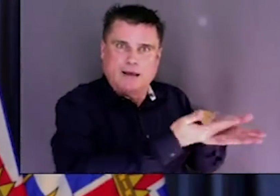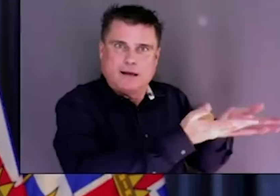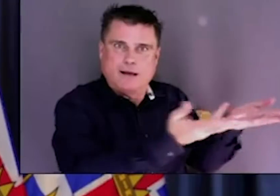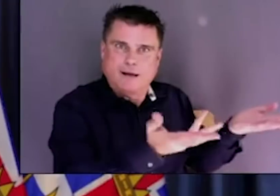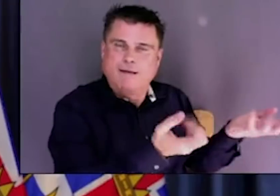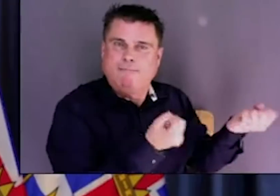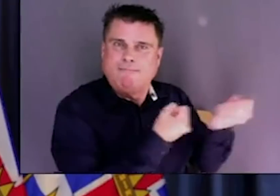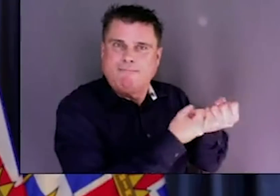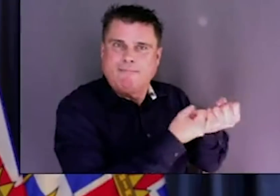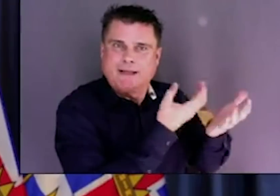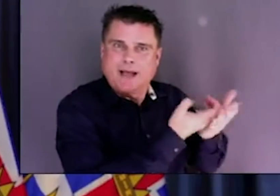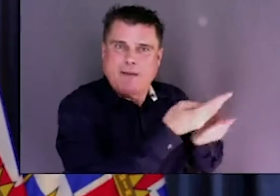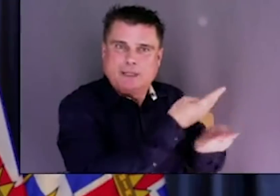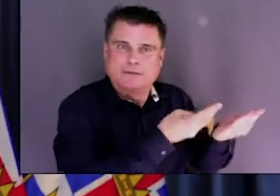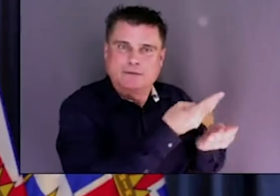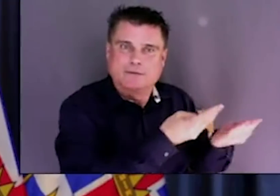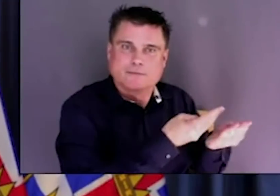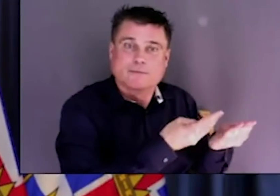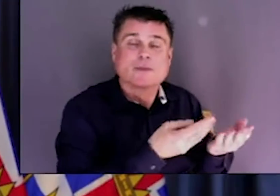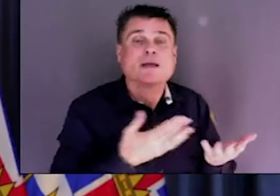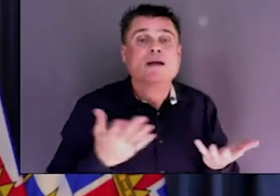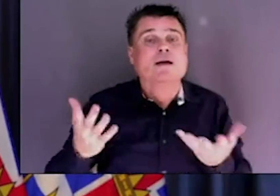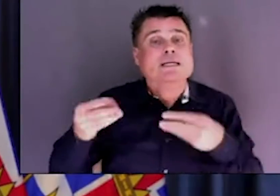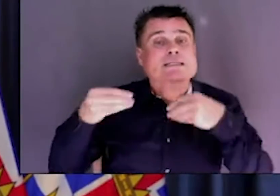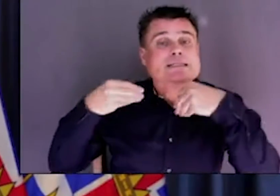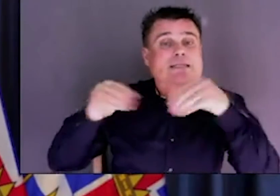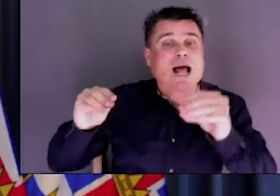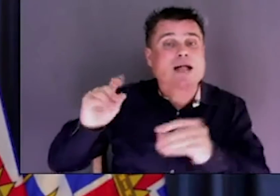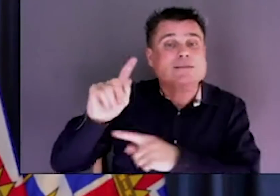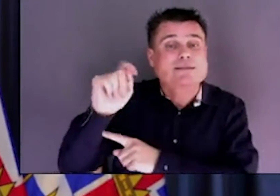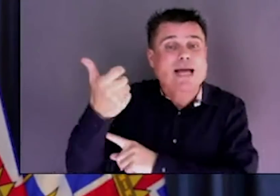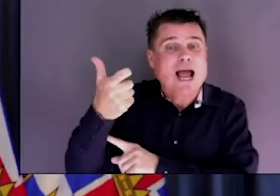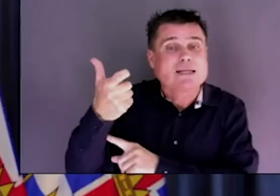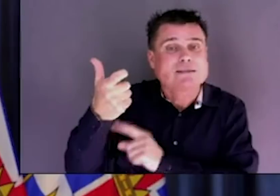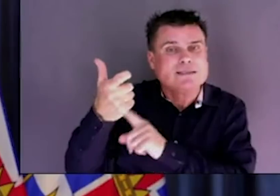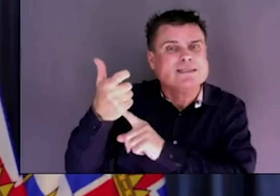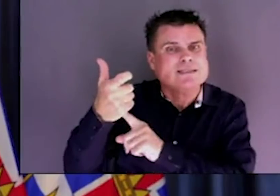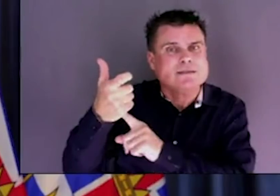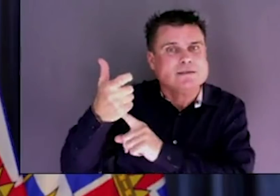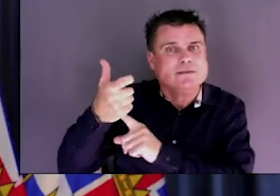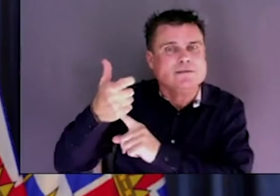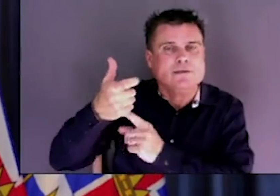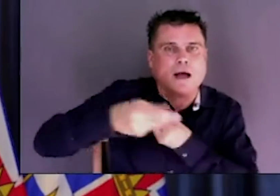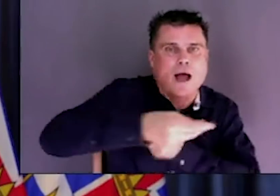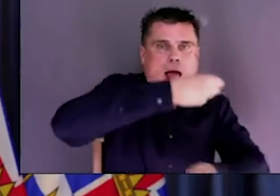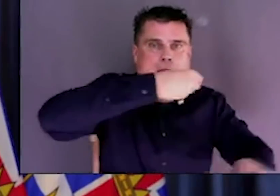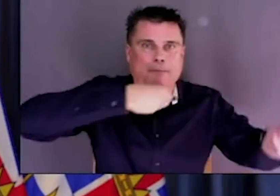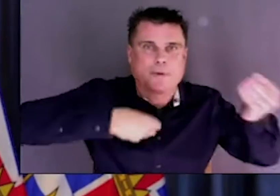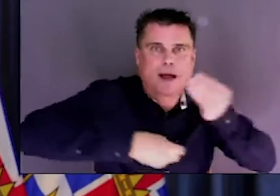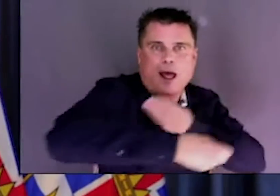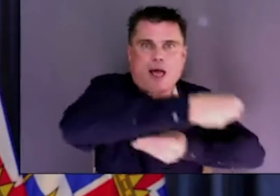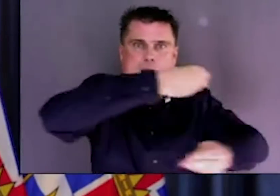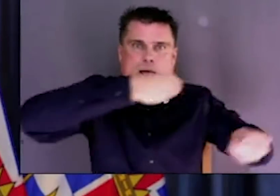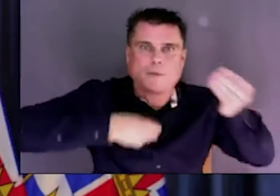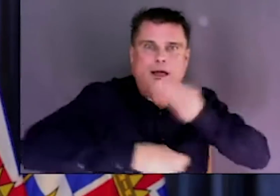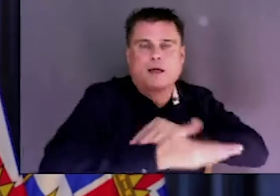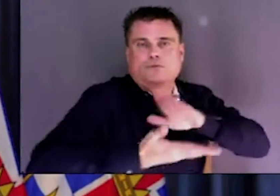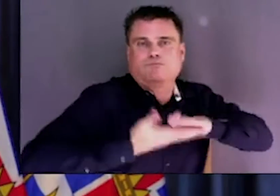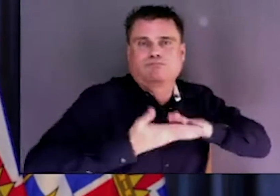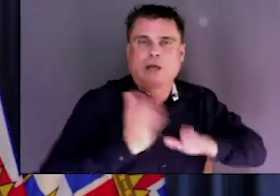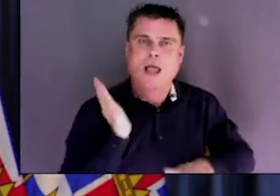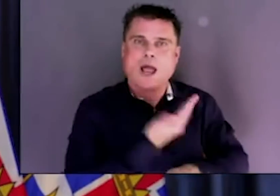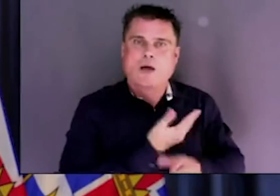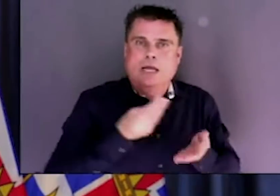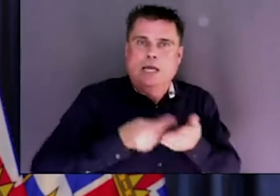will be collected, and it will create activity within the community. So we believe it's good economics. We campaigned on it. It was supported by